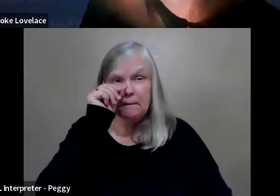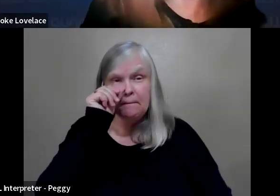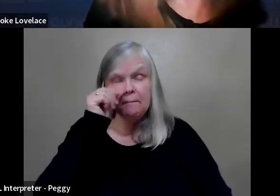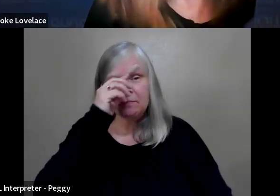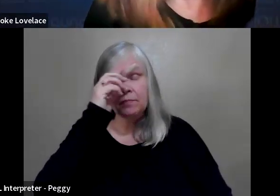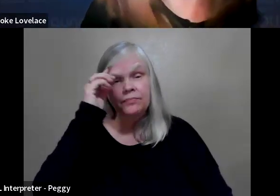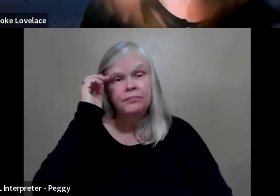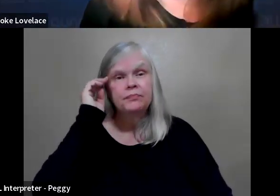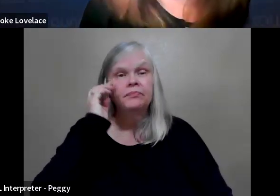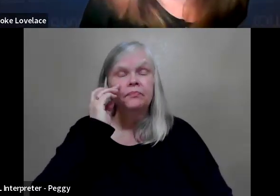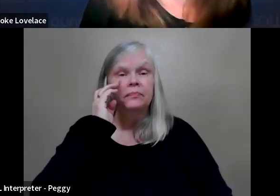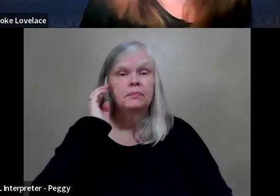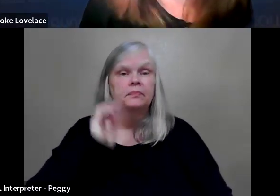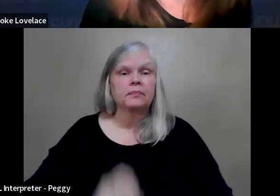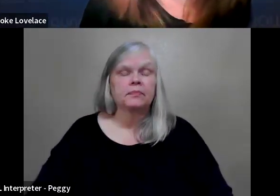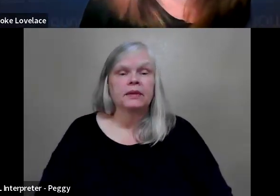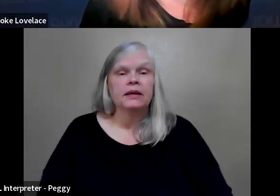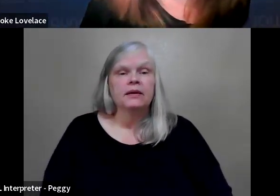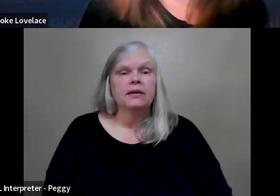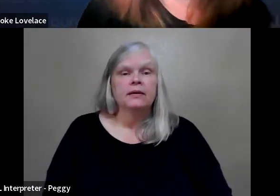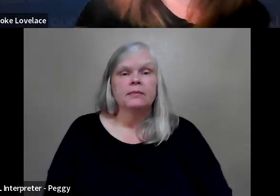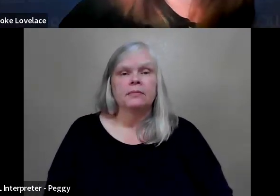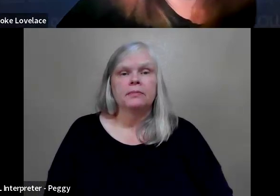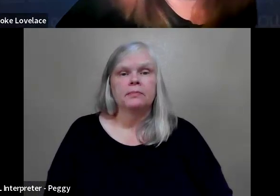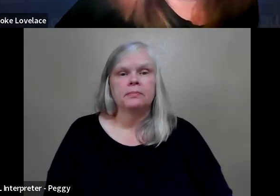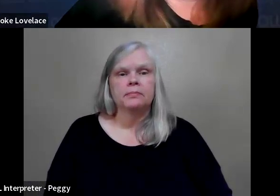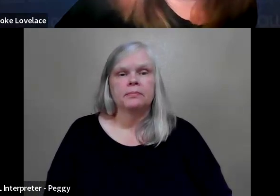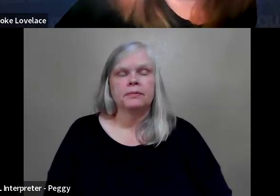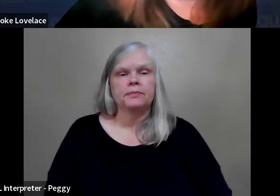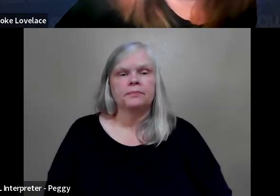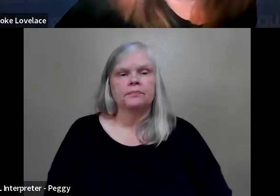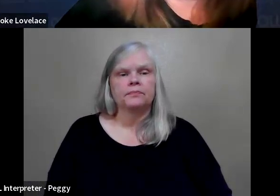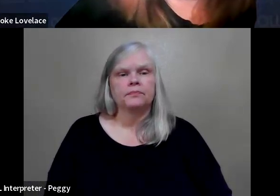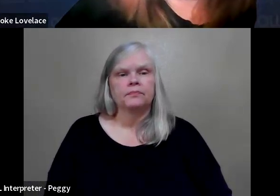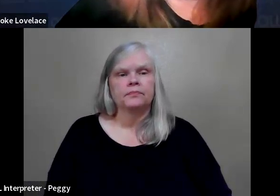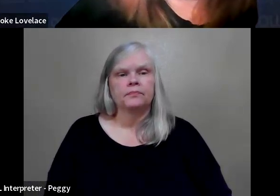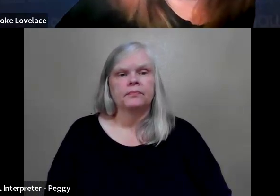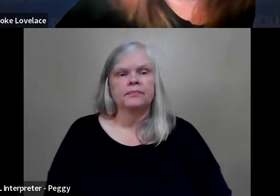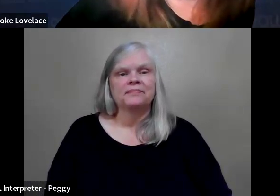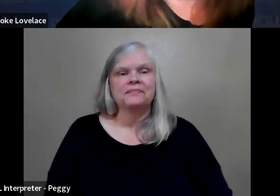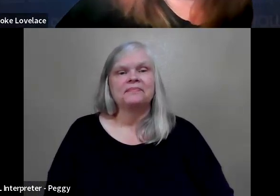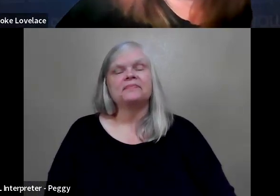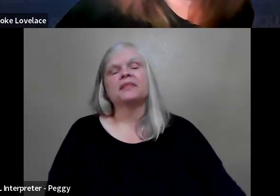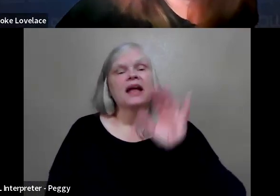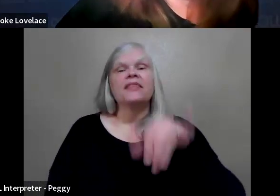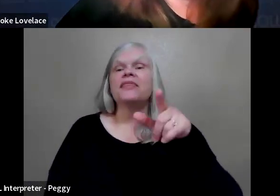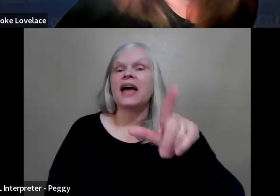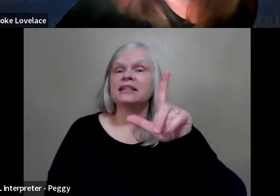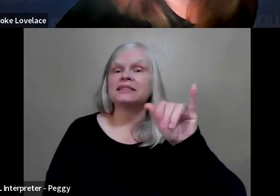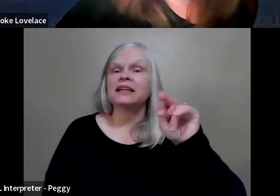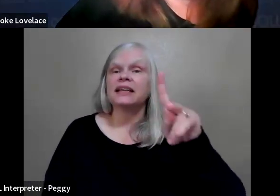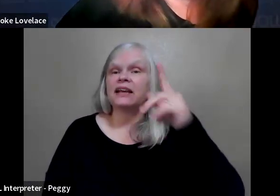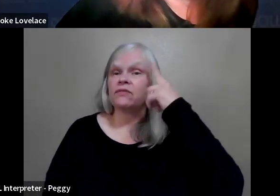Okay, that is the link to the